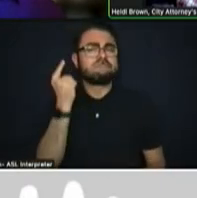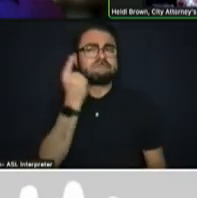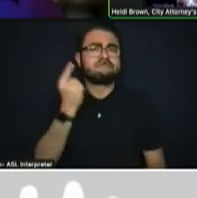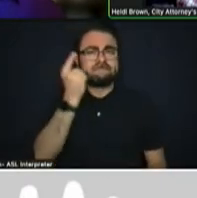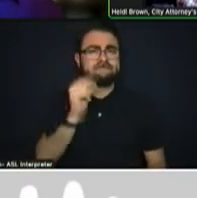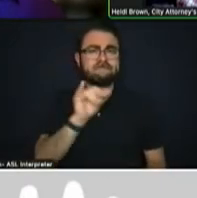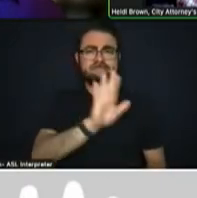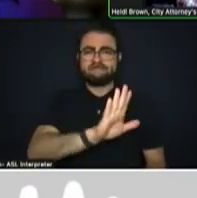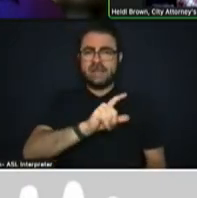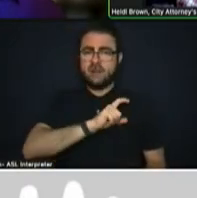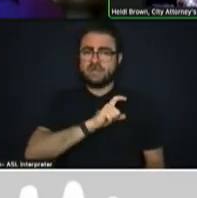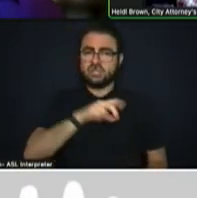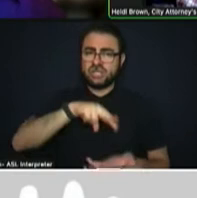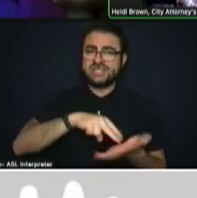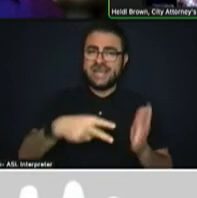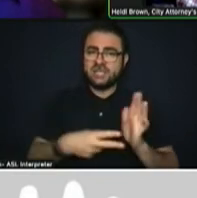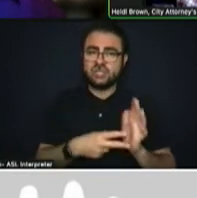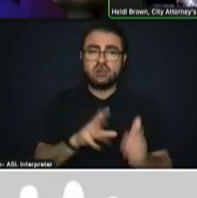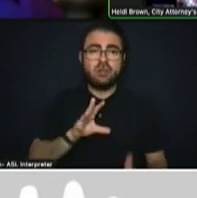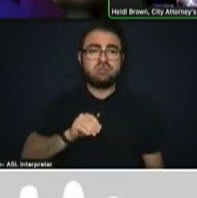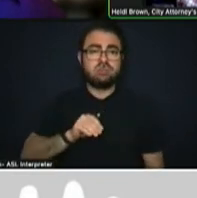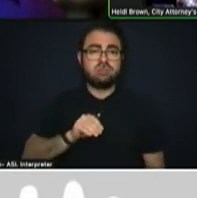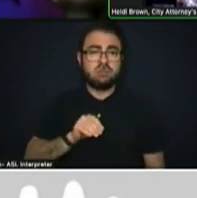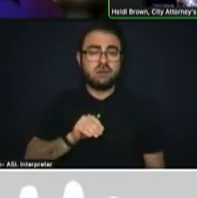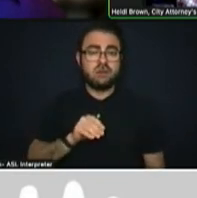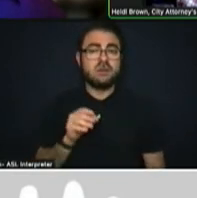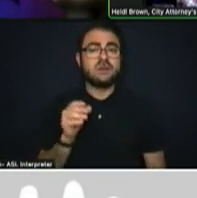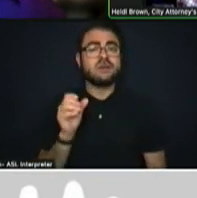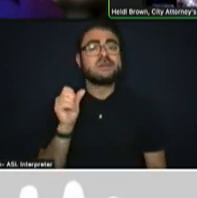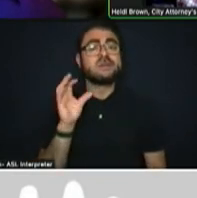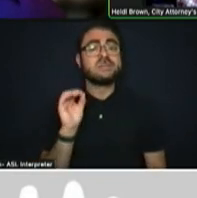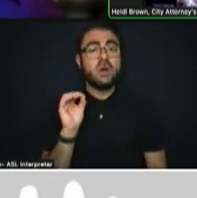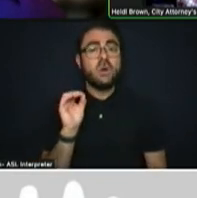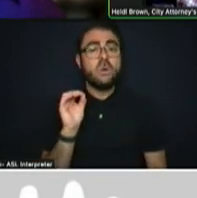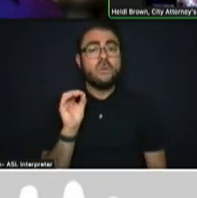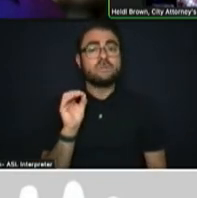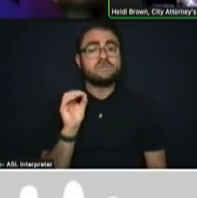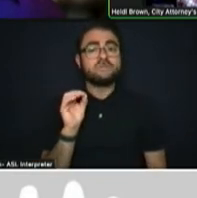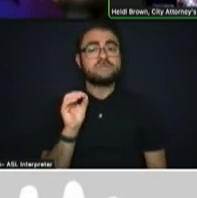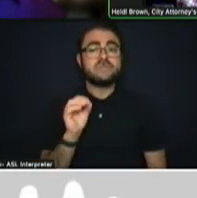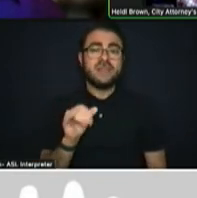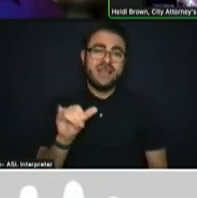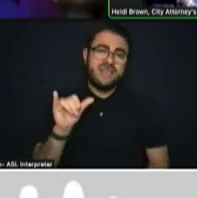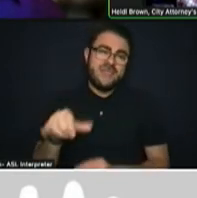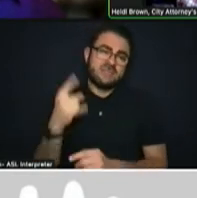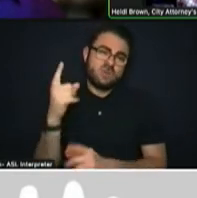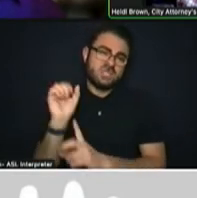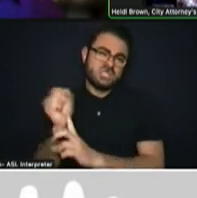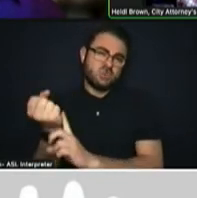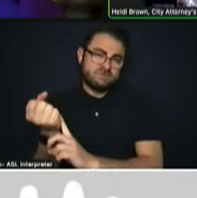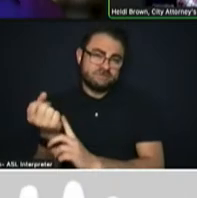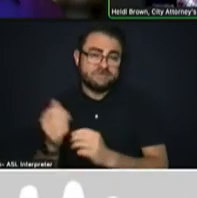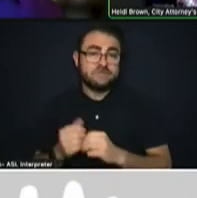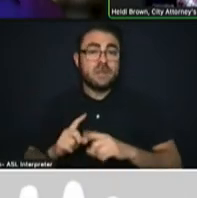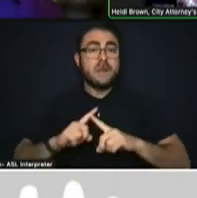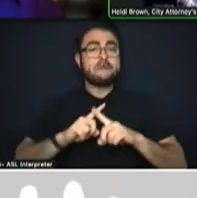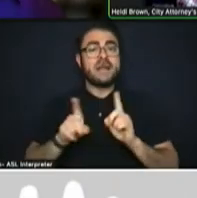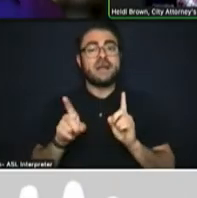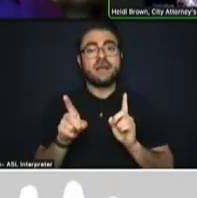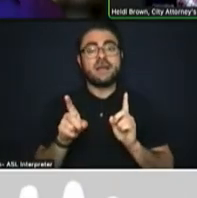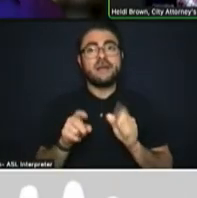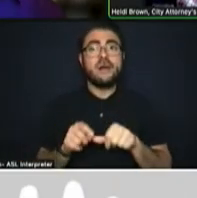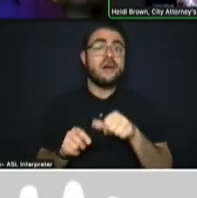I think we contemplated there might be those extreme against, but more importantly,